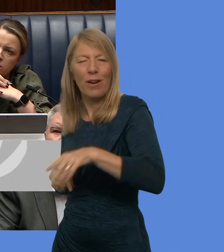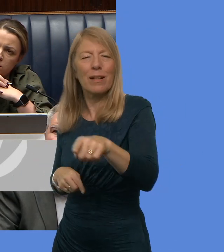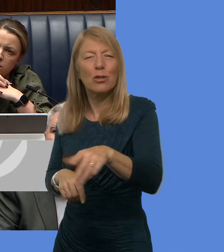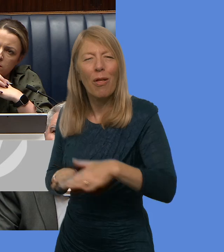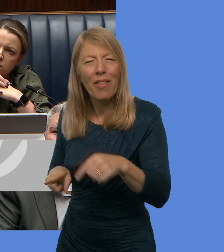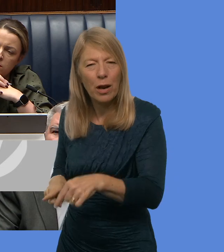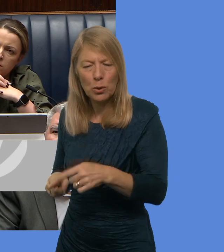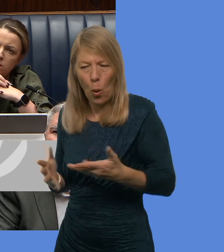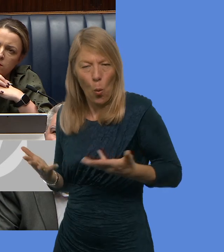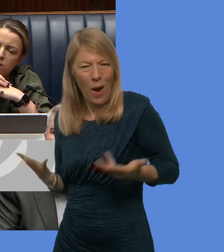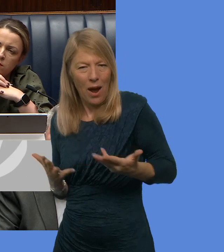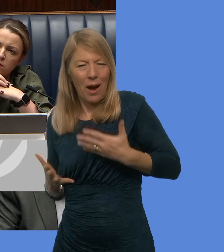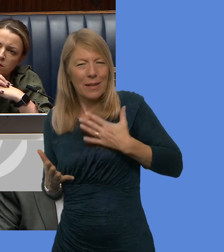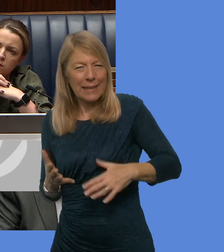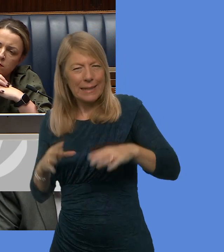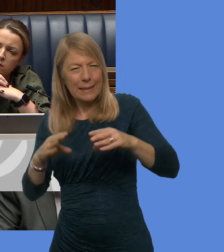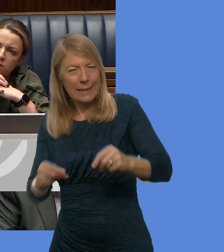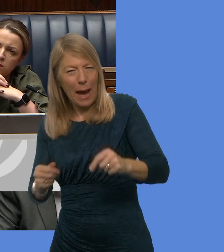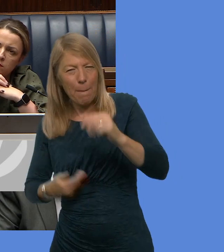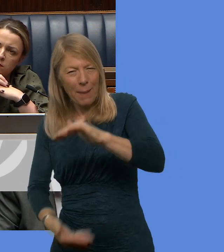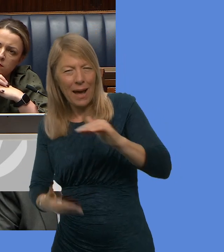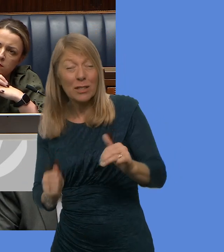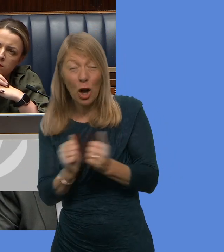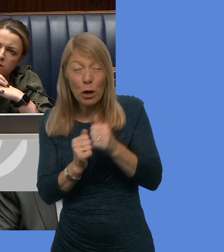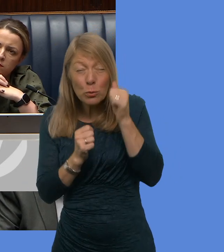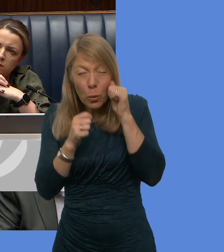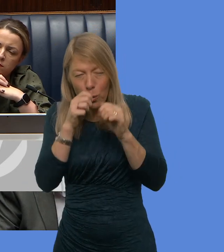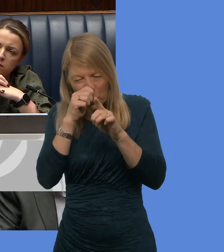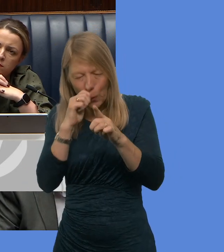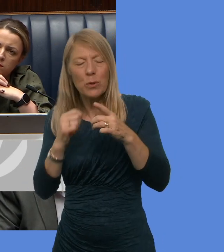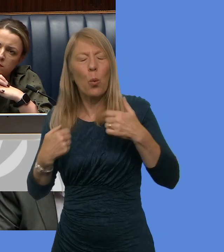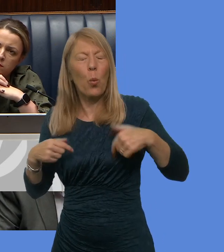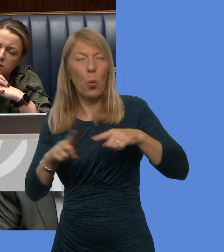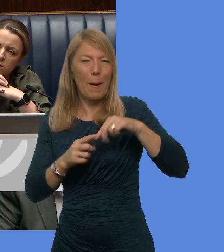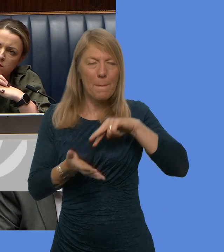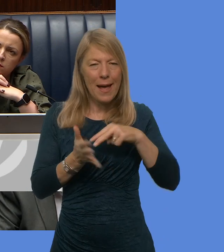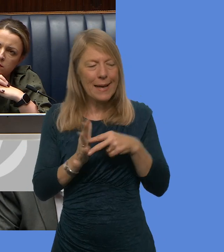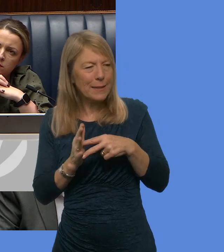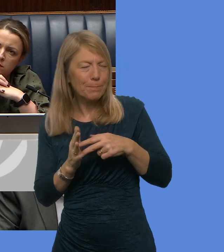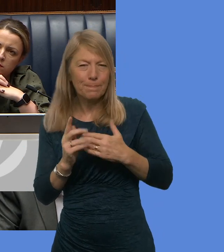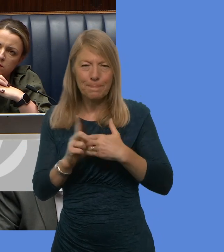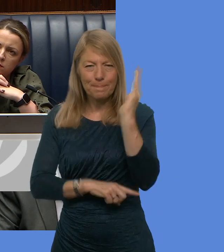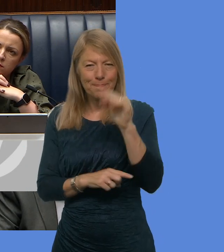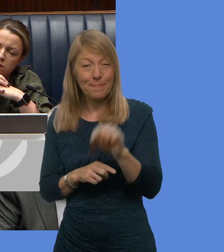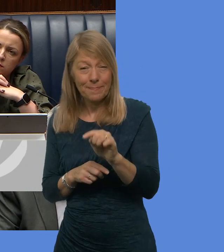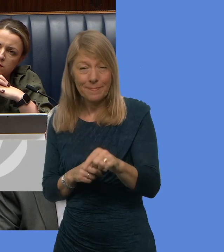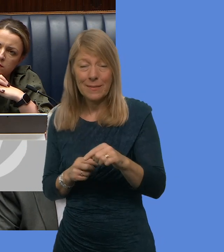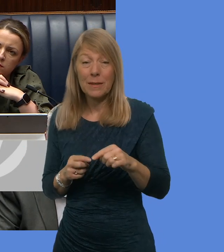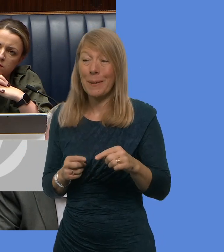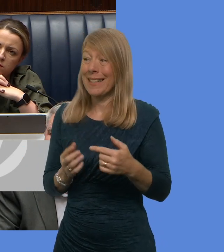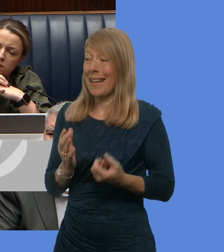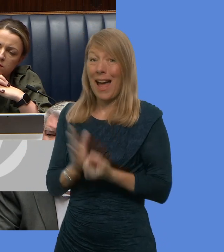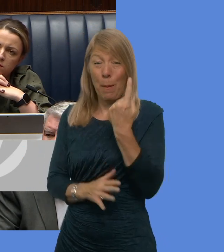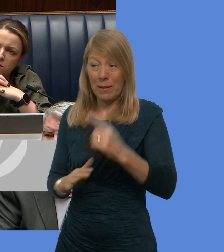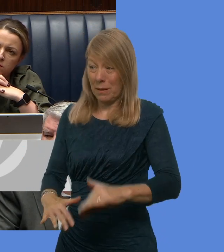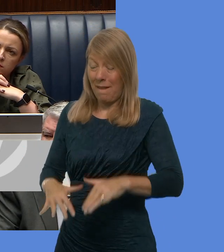ensure that there's accessibility to some of the materials that we require for that first initial emergency response, working in conjunction with